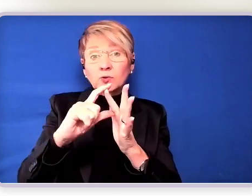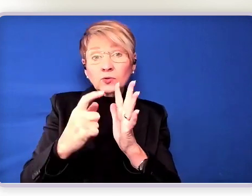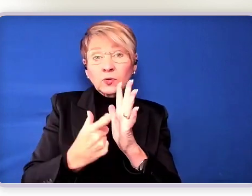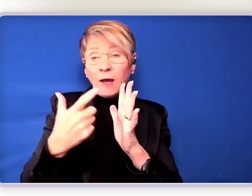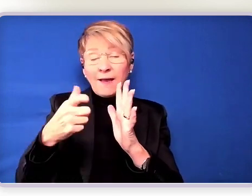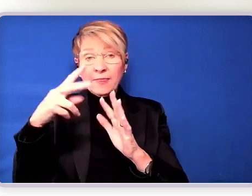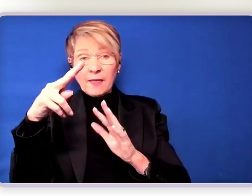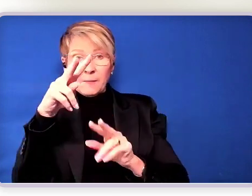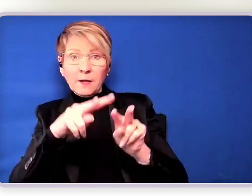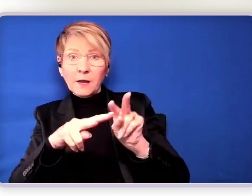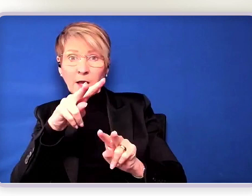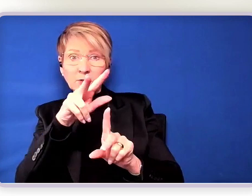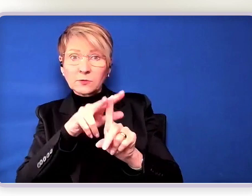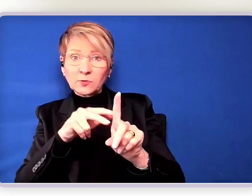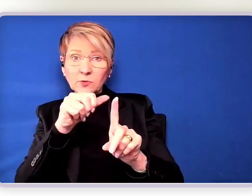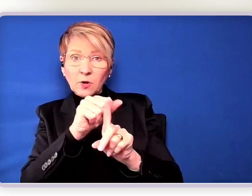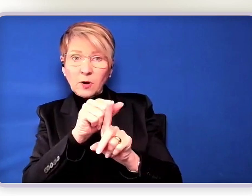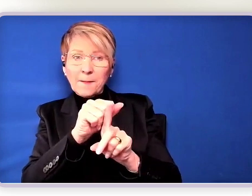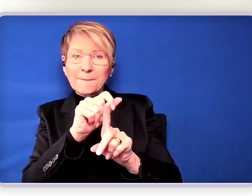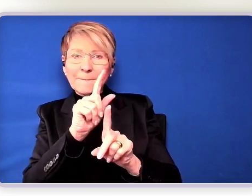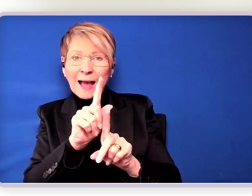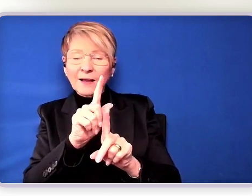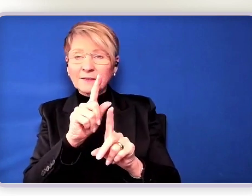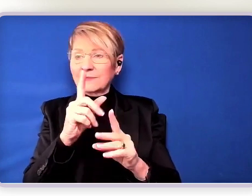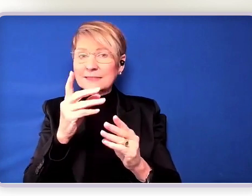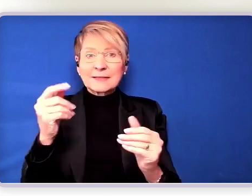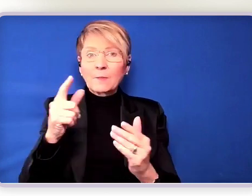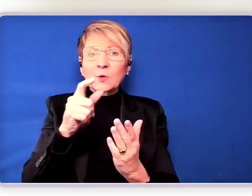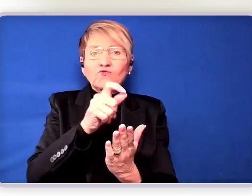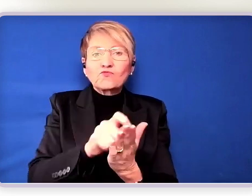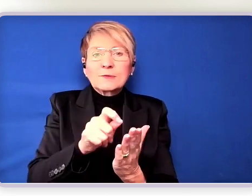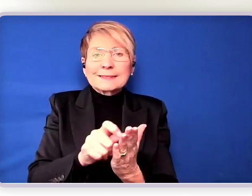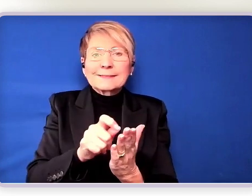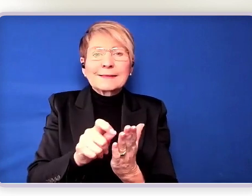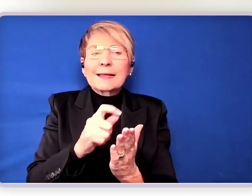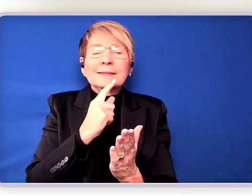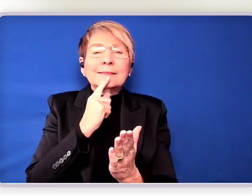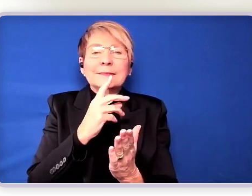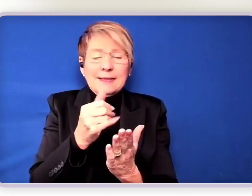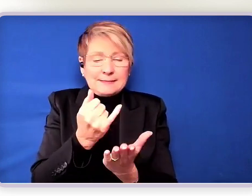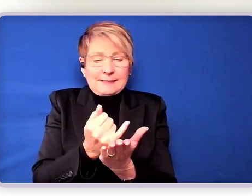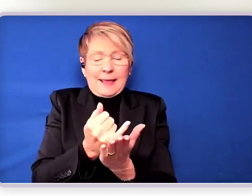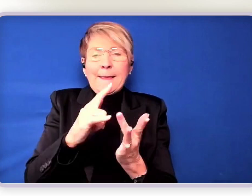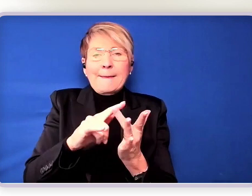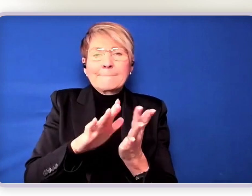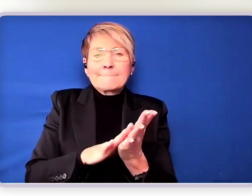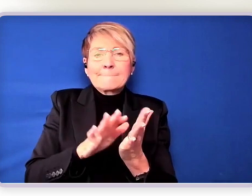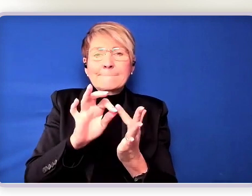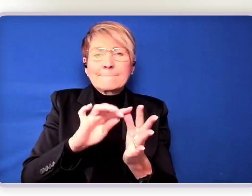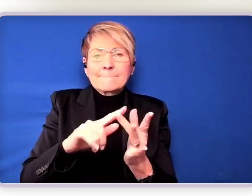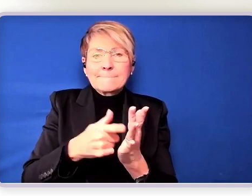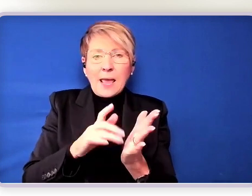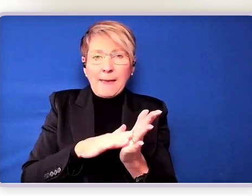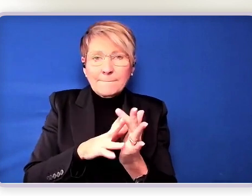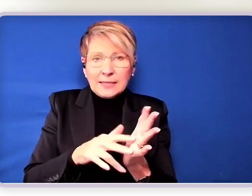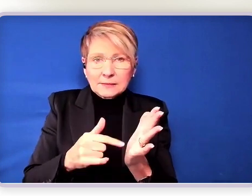long as someone has written something that says they've got a problem or an impairment or difficulties that affect them